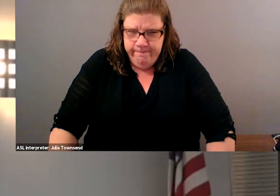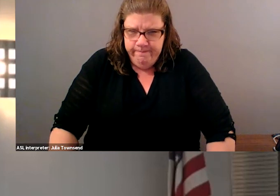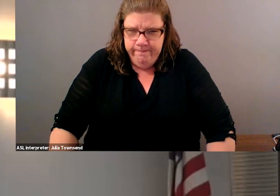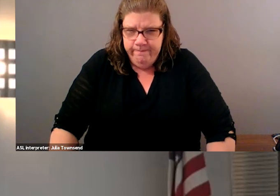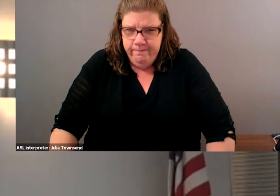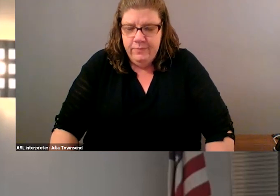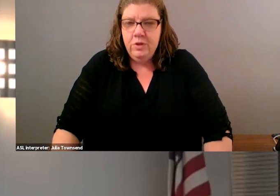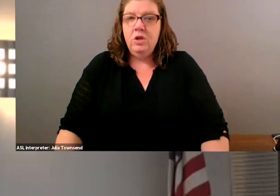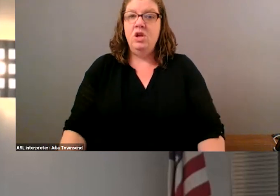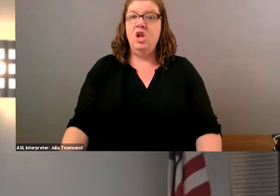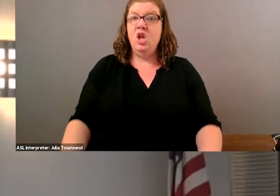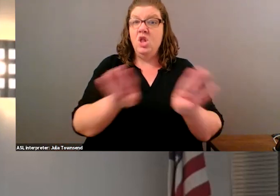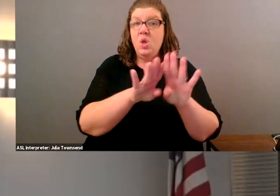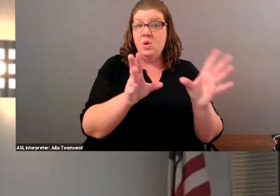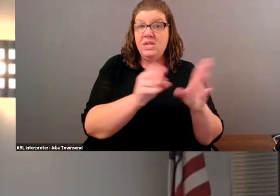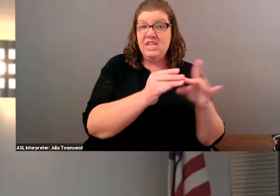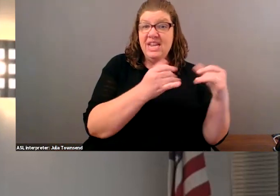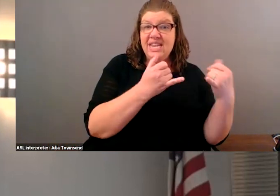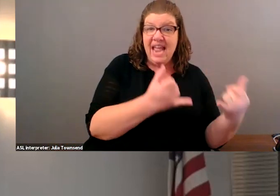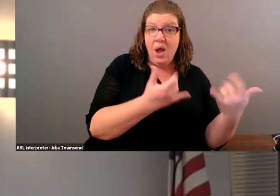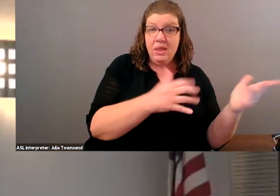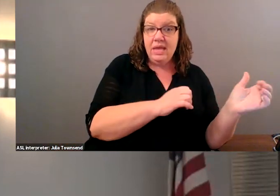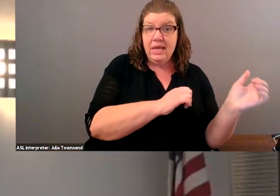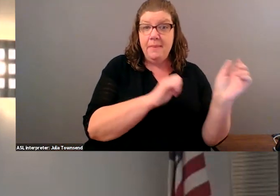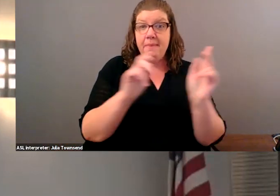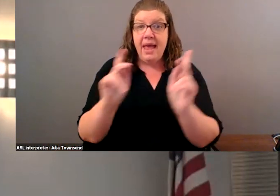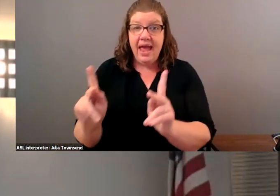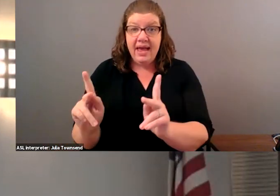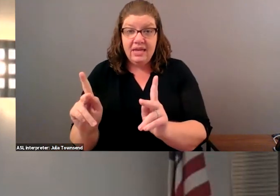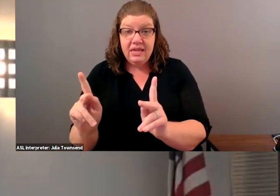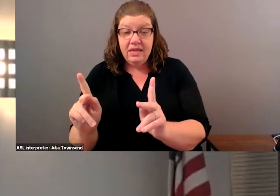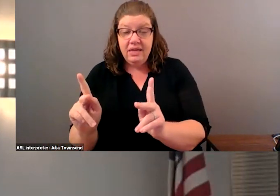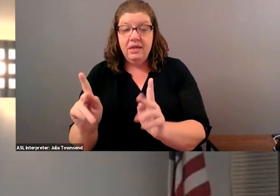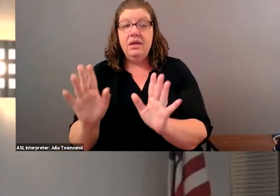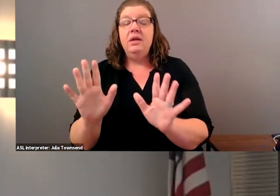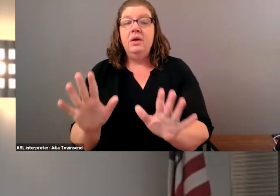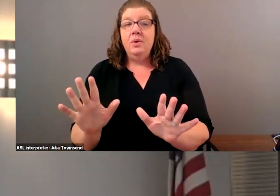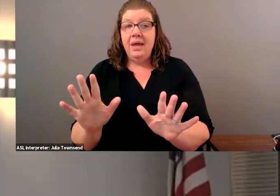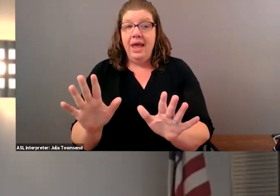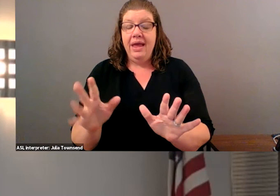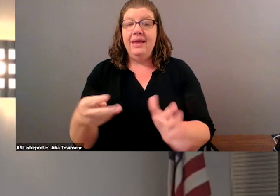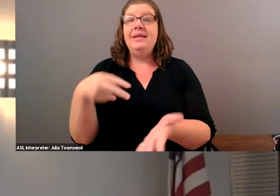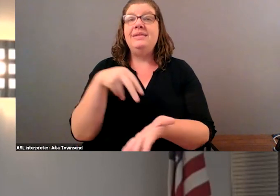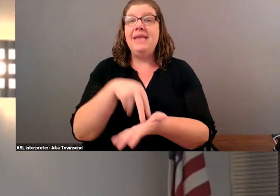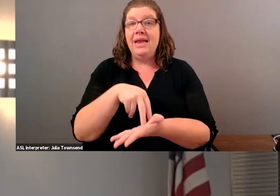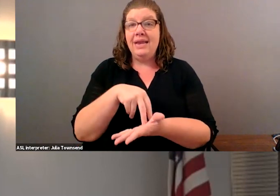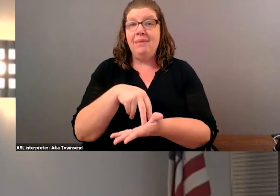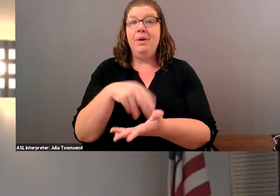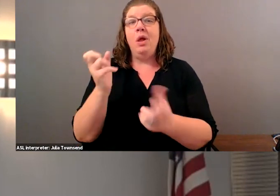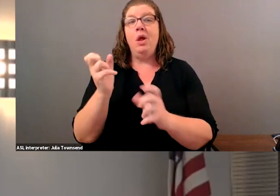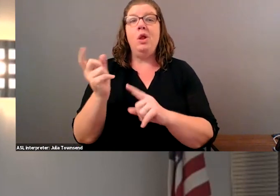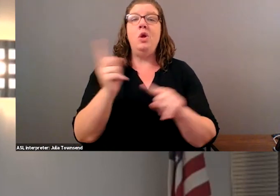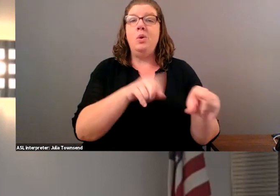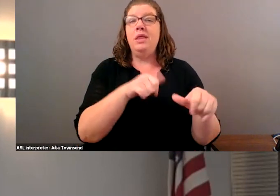Closed session now and then come back. Okay, chop, stand up, go to the other room. Let's go.